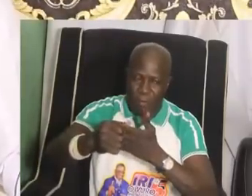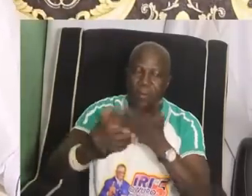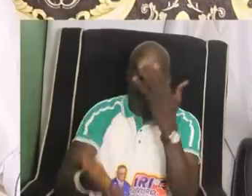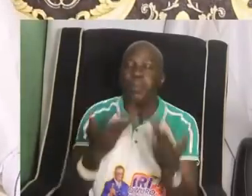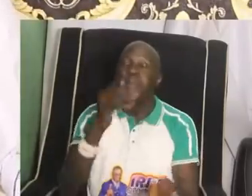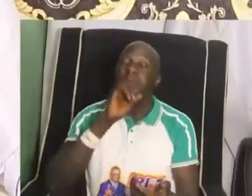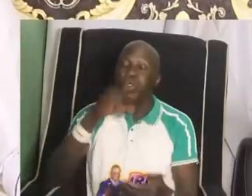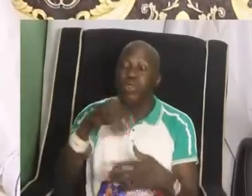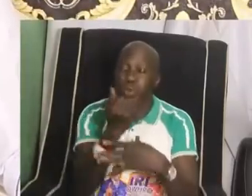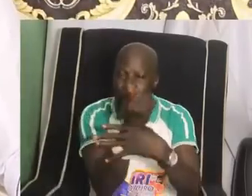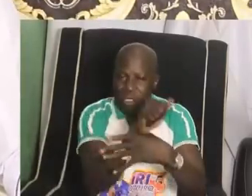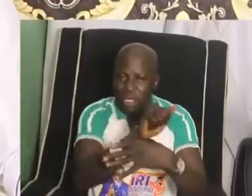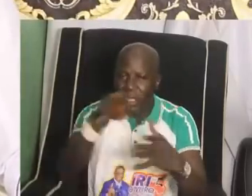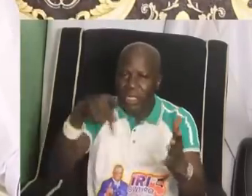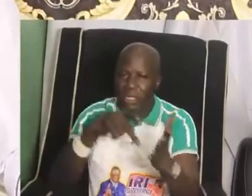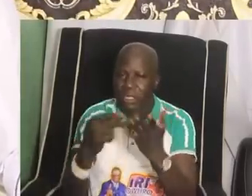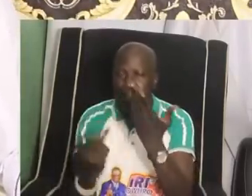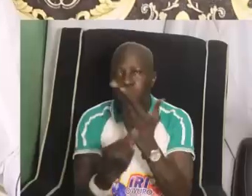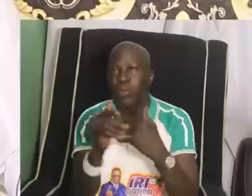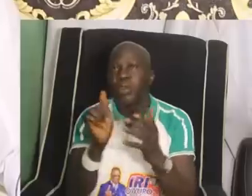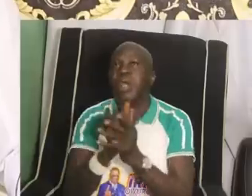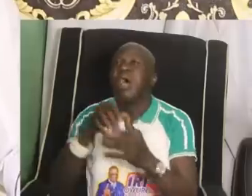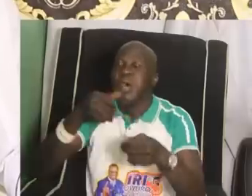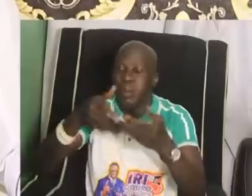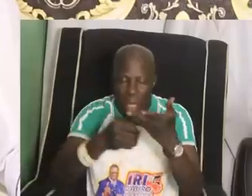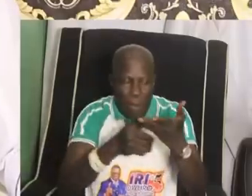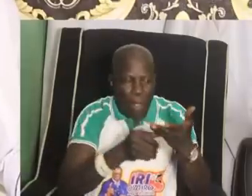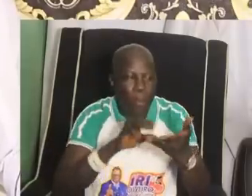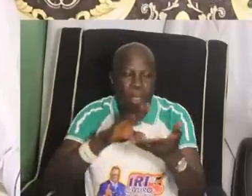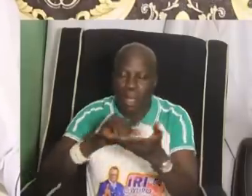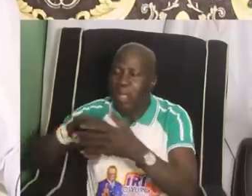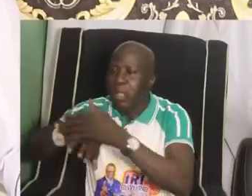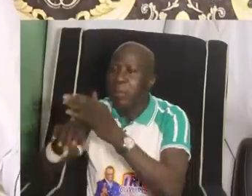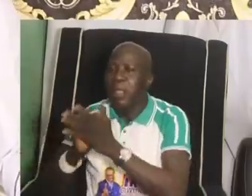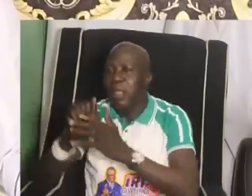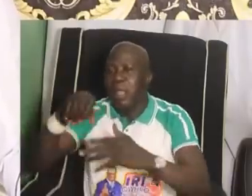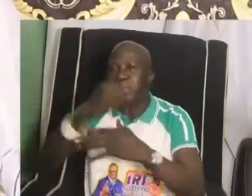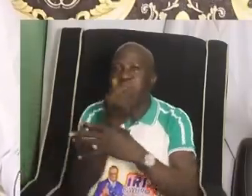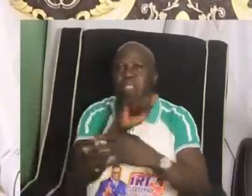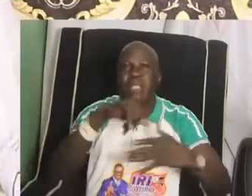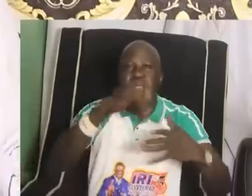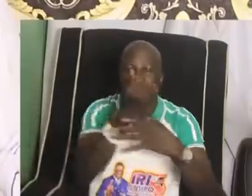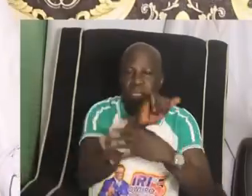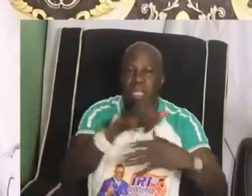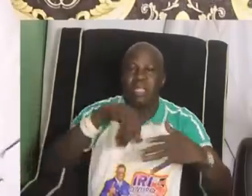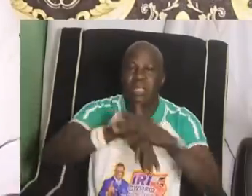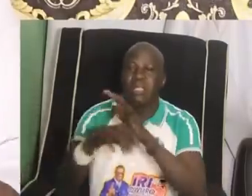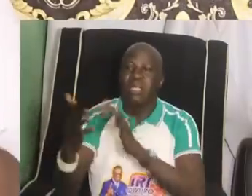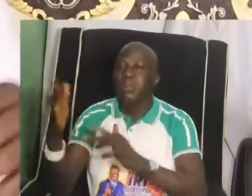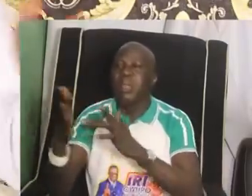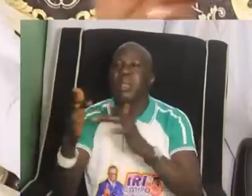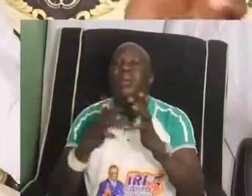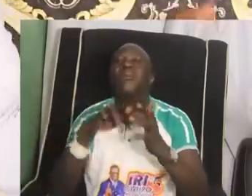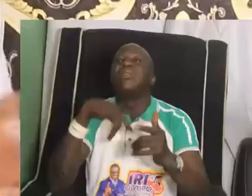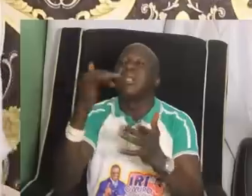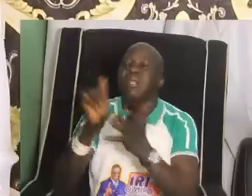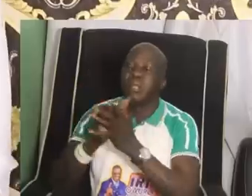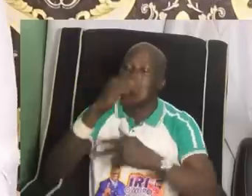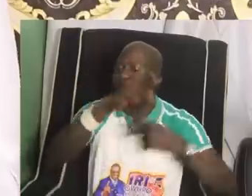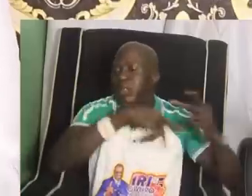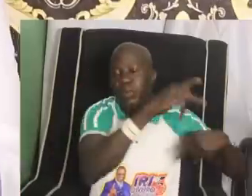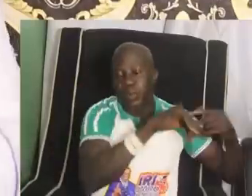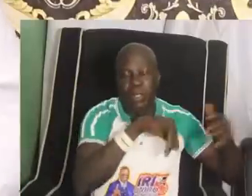Make sure you share program. Make sure you share this program and type your amen. Be sharing it and type amen. As a